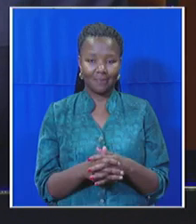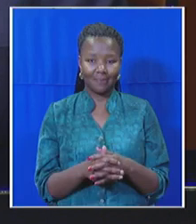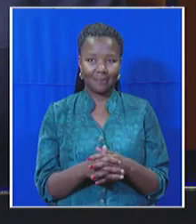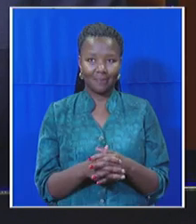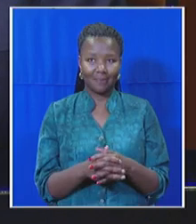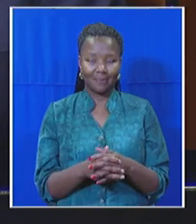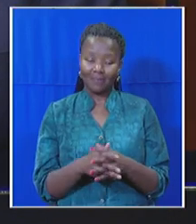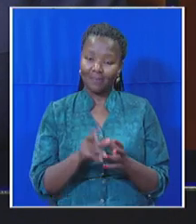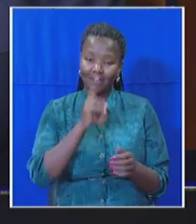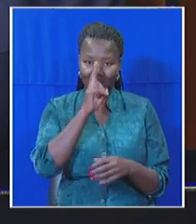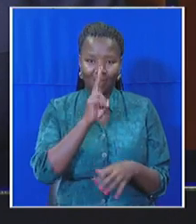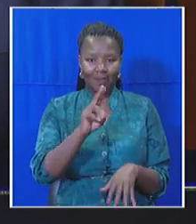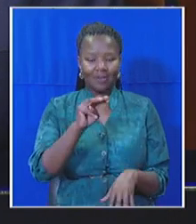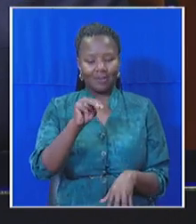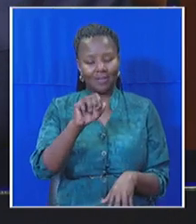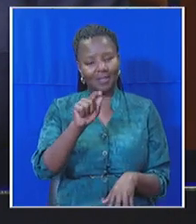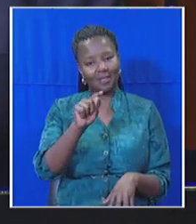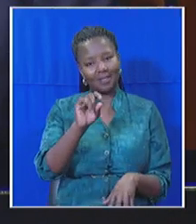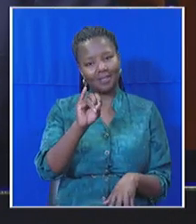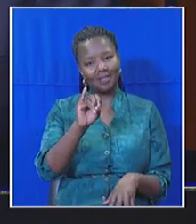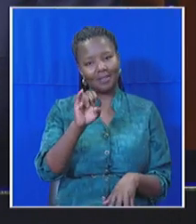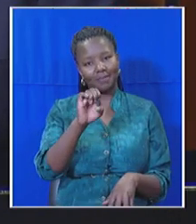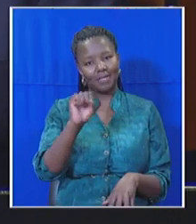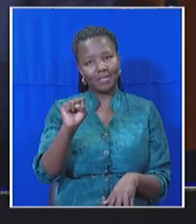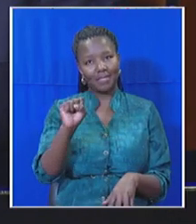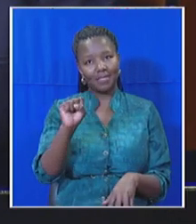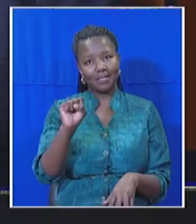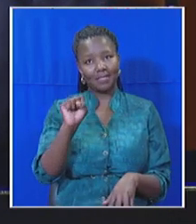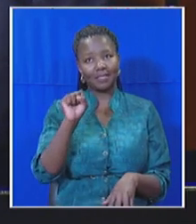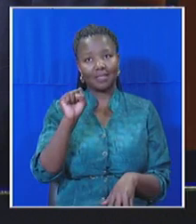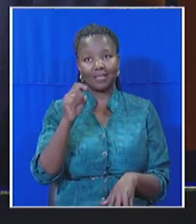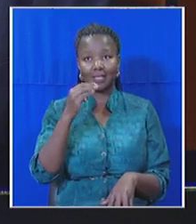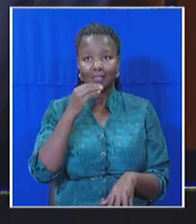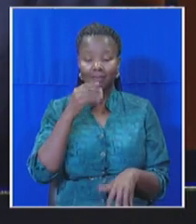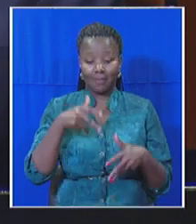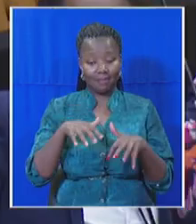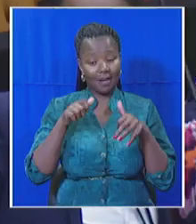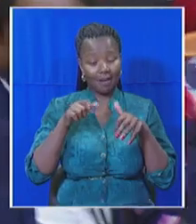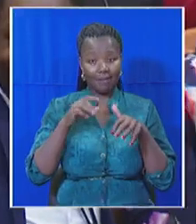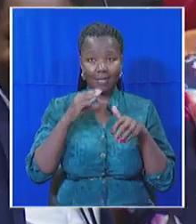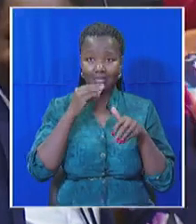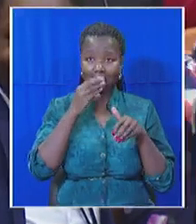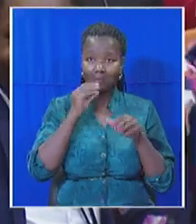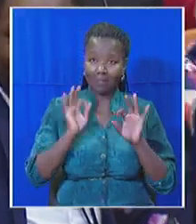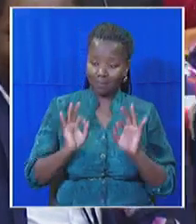Honorable Matthias, don't outsource your responsibility for talking properly in the House.